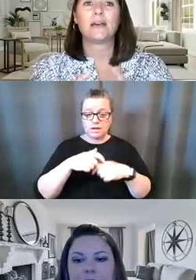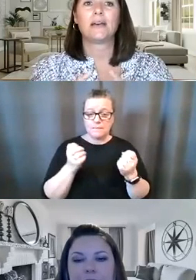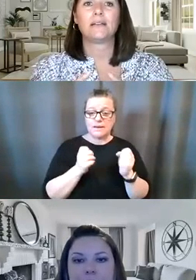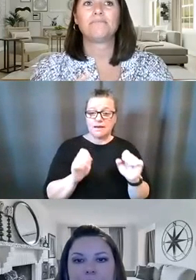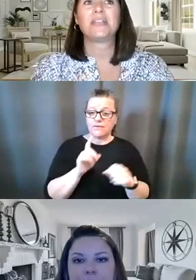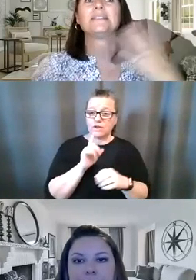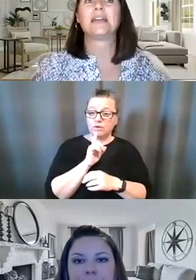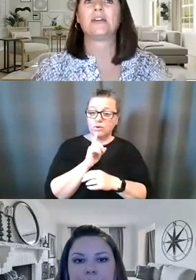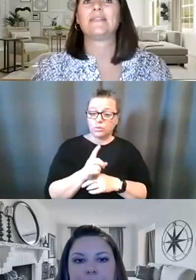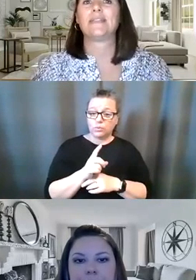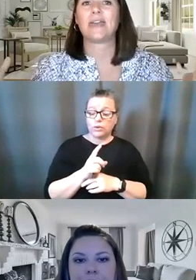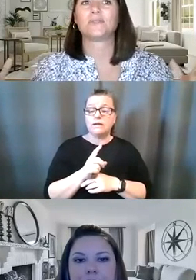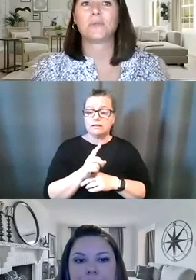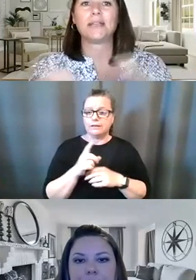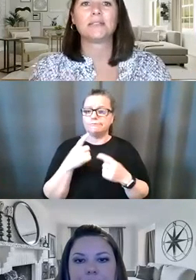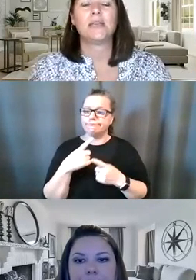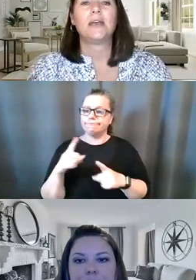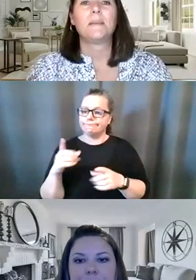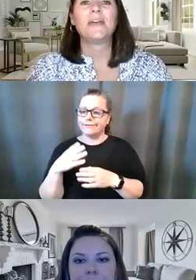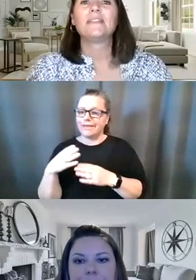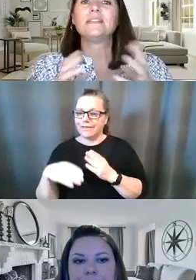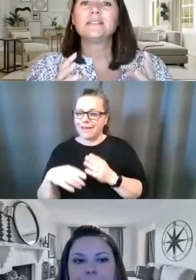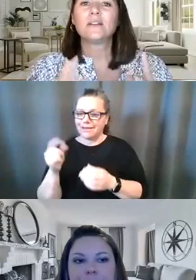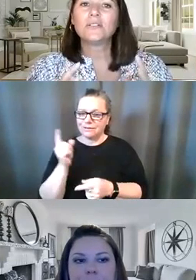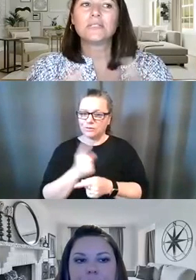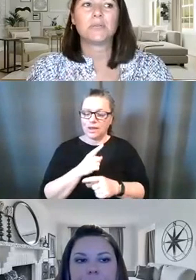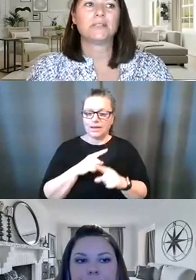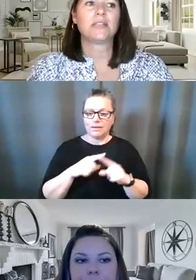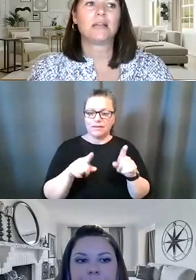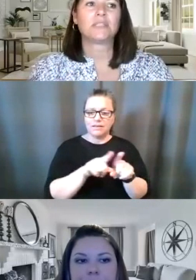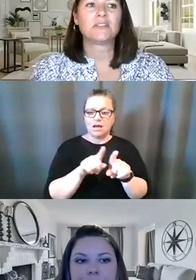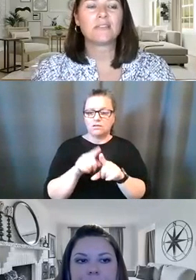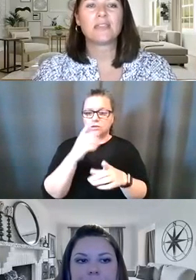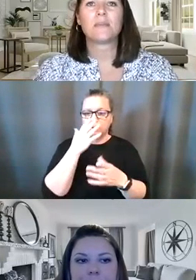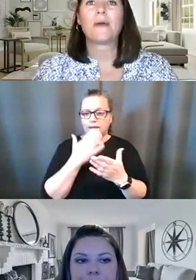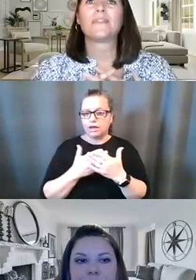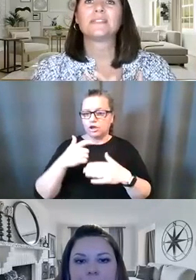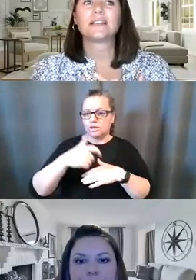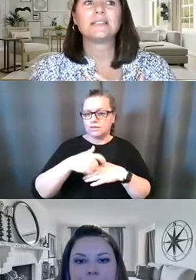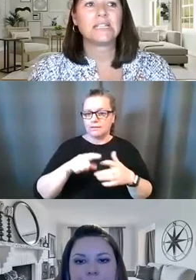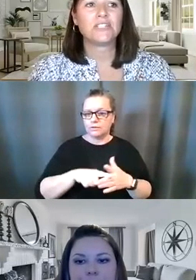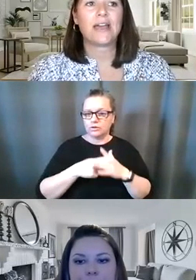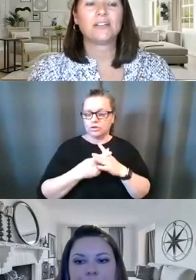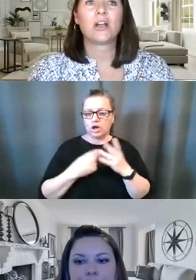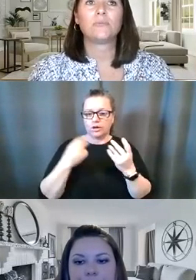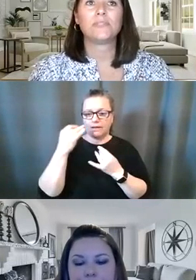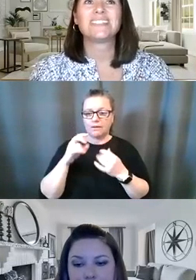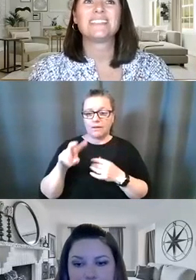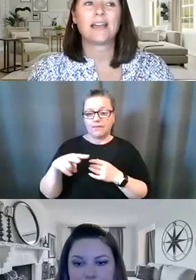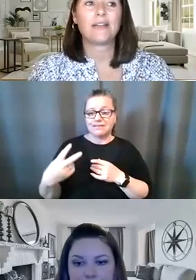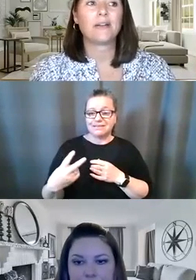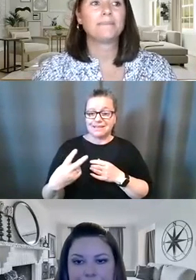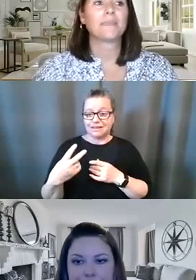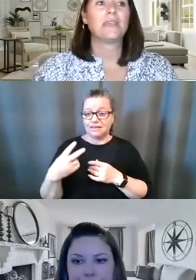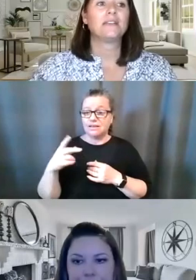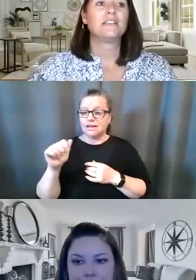really pans out in the end, right? But this is also a good time to start thinking about the second stage of ADKAR, which is